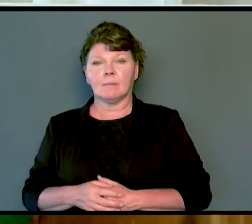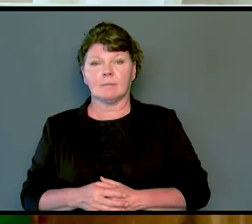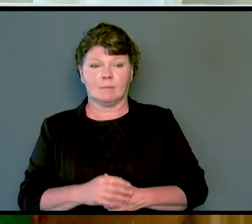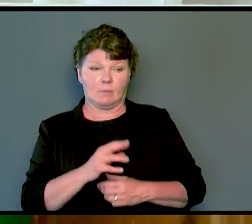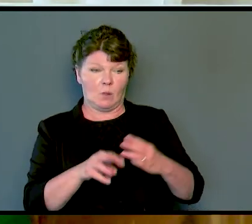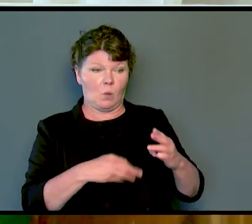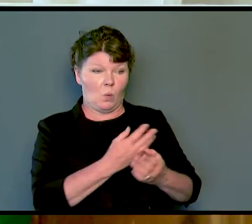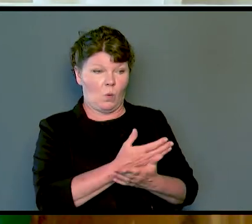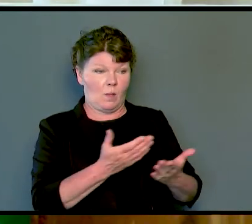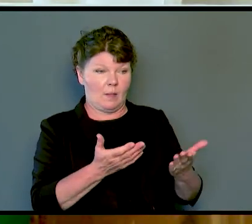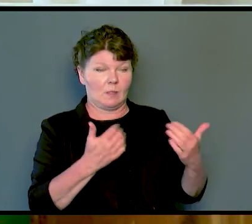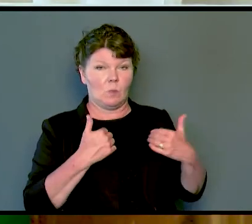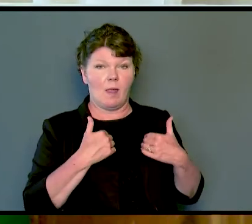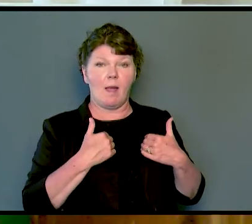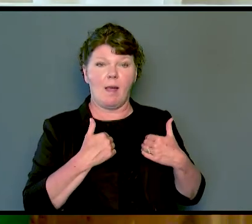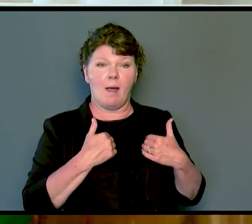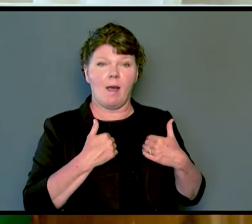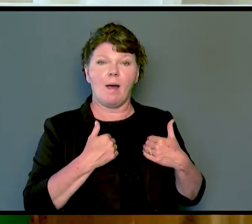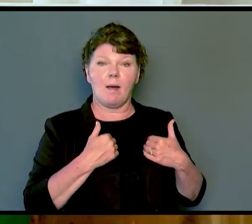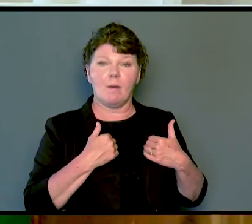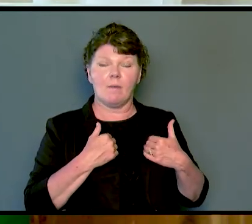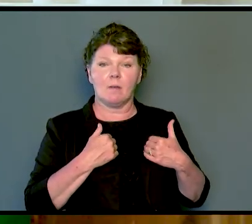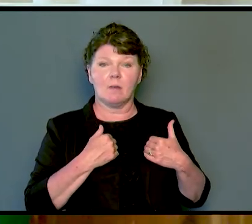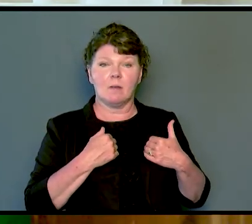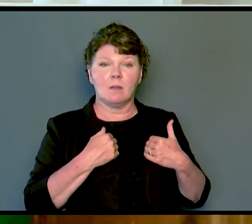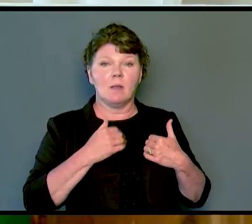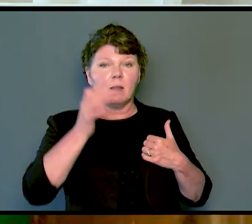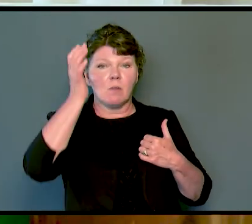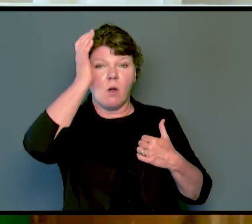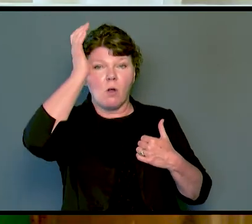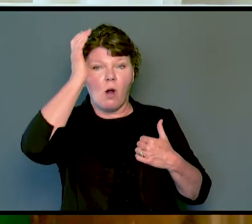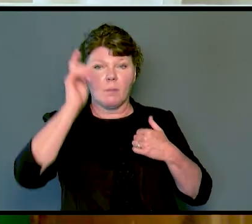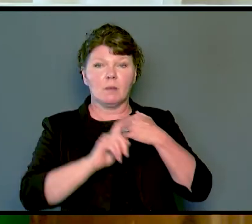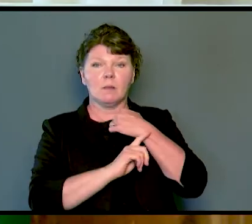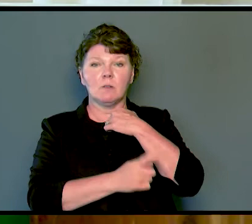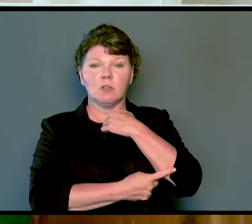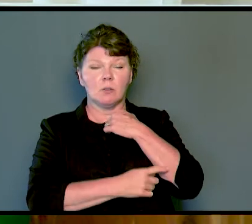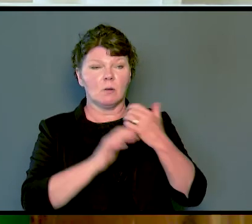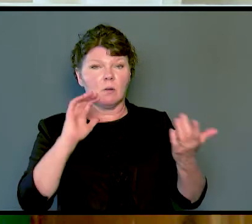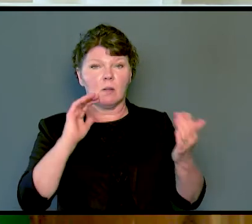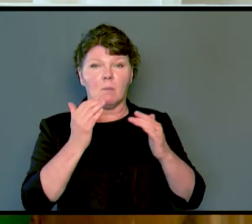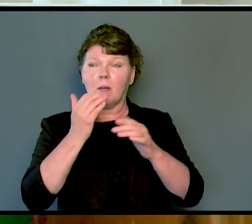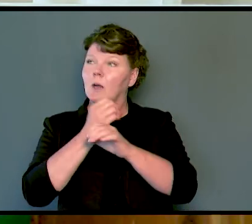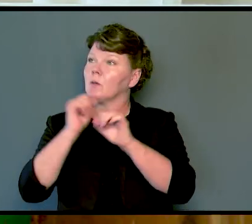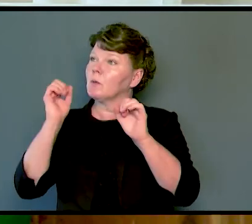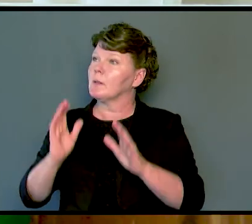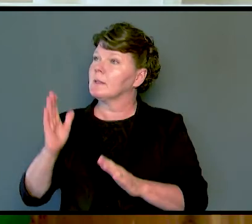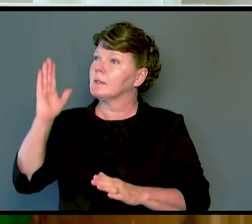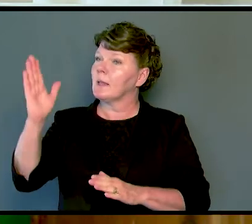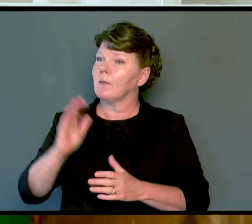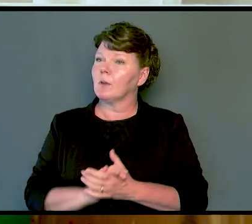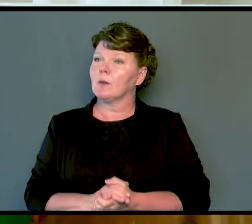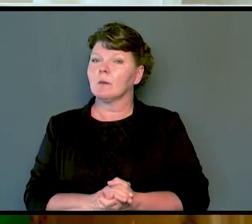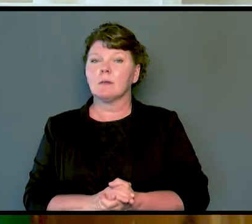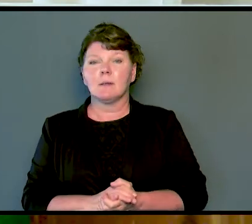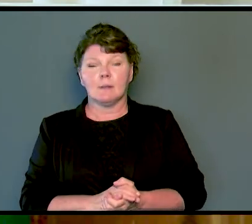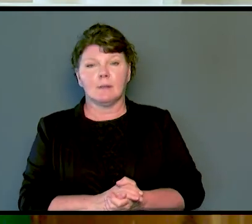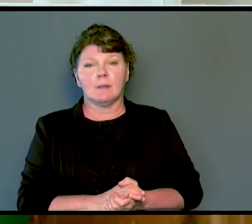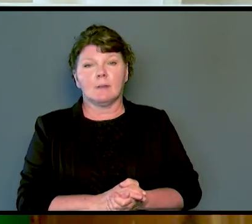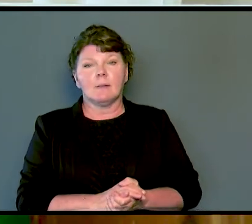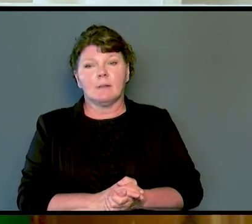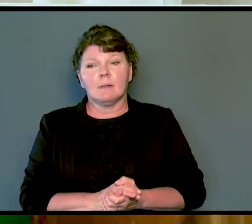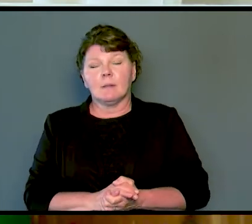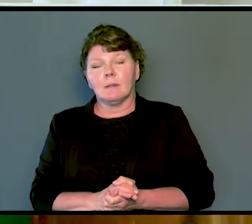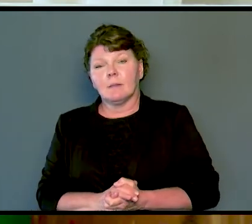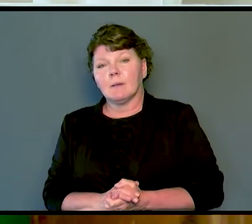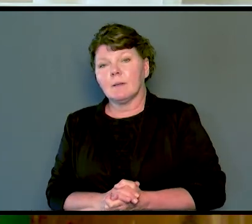how much of the world's goods we have, it is all garbage in comparison to knowing the Savior. Paul, at one time before